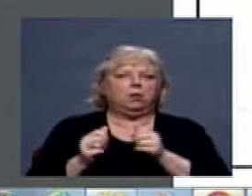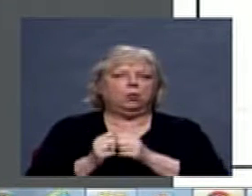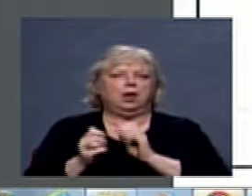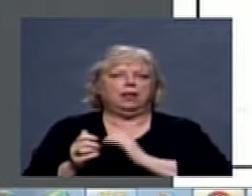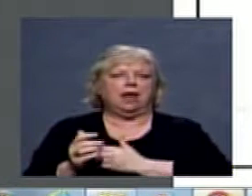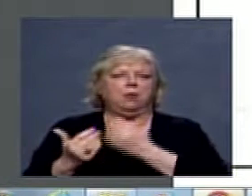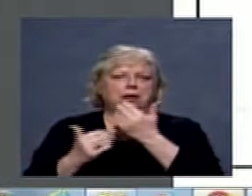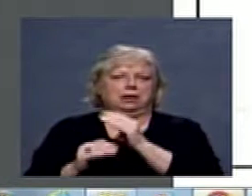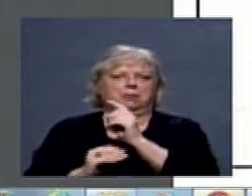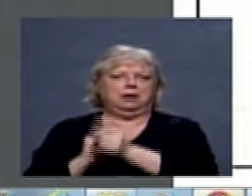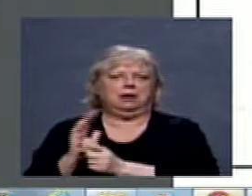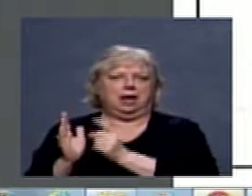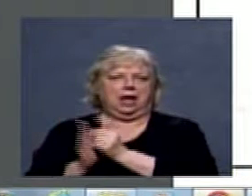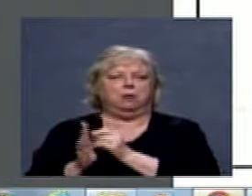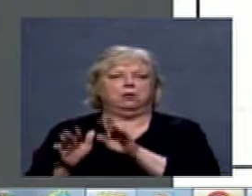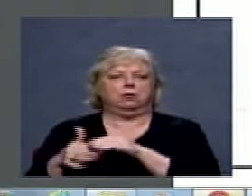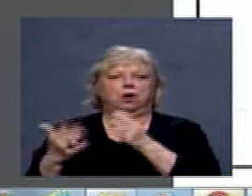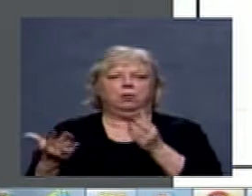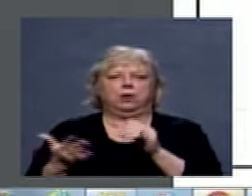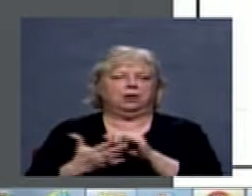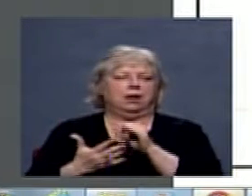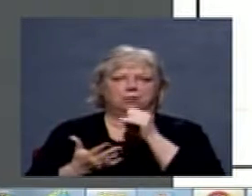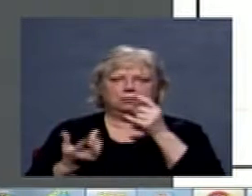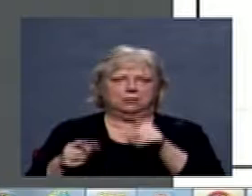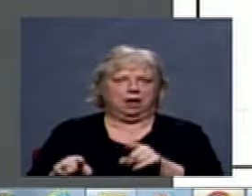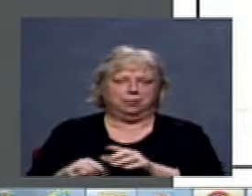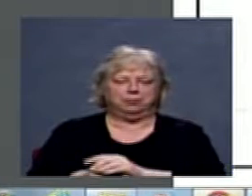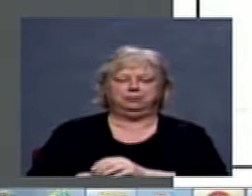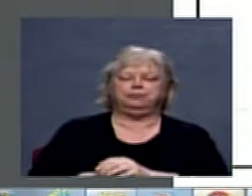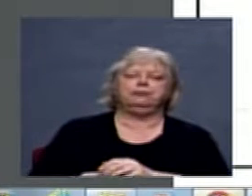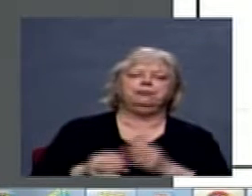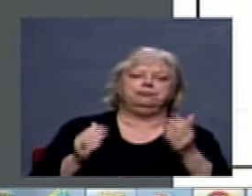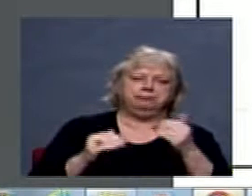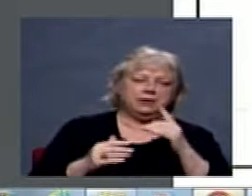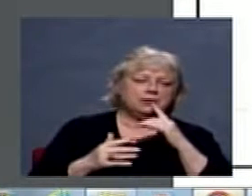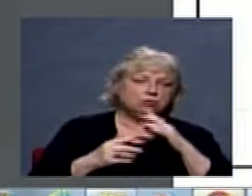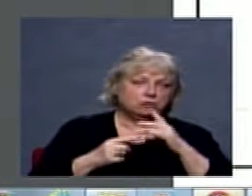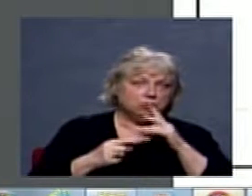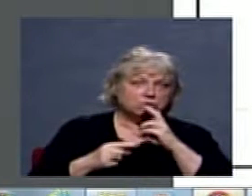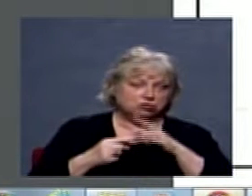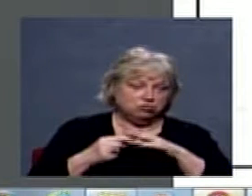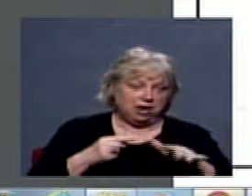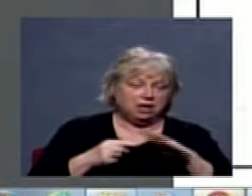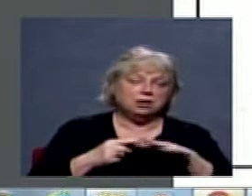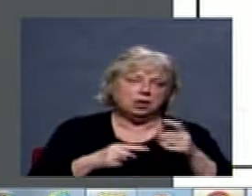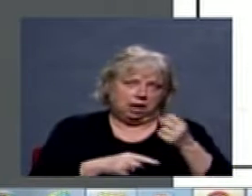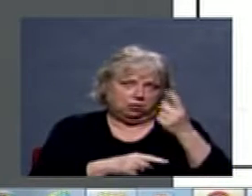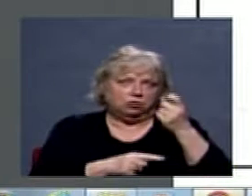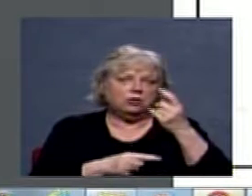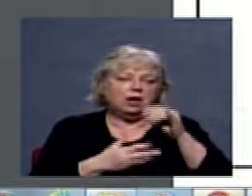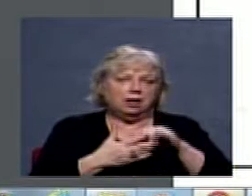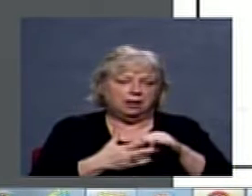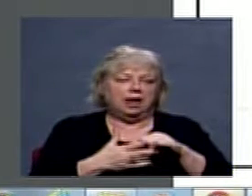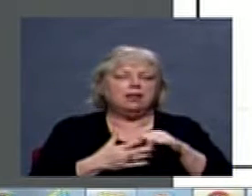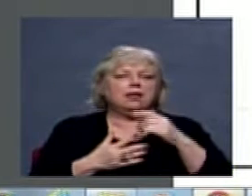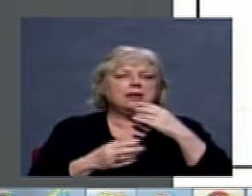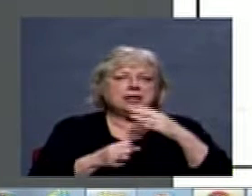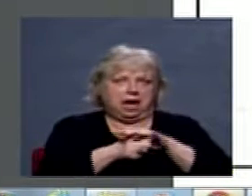use, that is not the case. Drainage, I understand the neighborhood does have some drainage